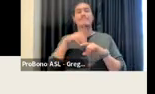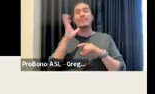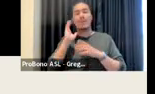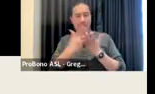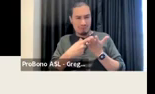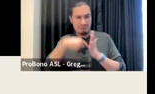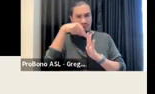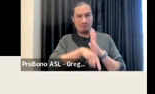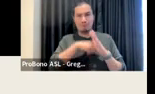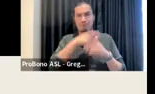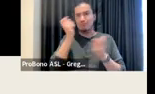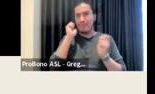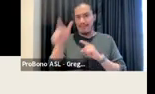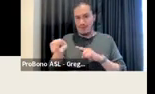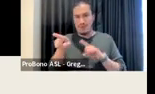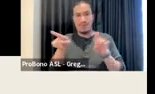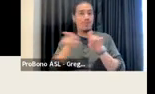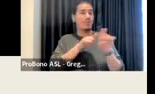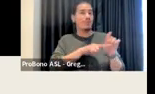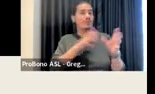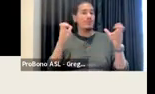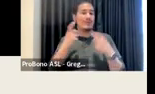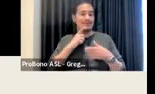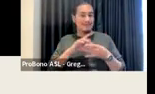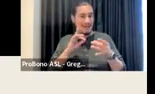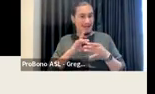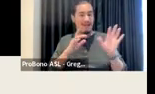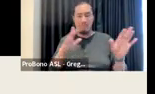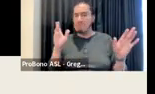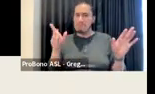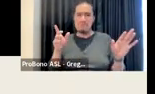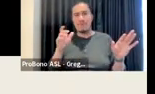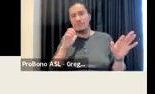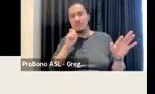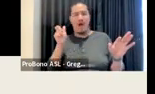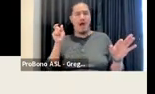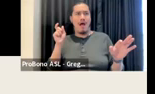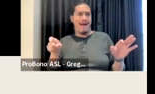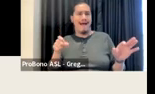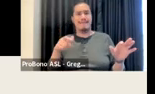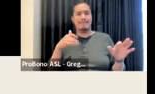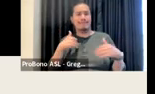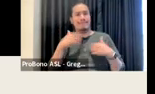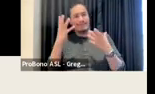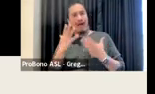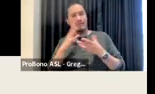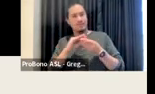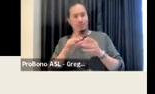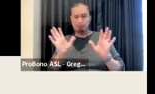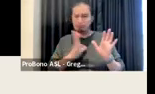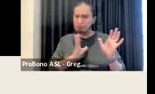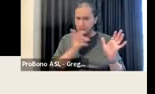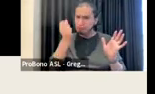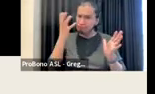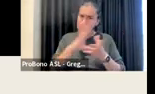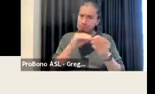in and say that. I also want to say I'm not saying we shouldn't have tragedies anymore, we shouldn't have dramas anymore. I'm just saying that we should find a way